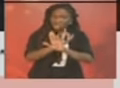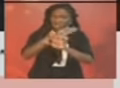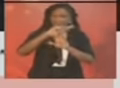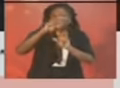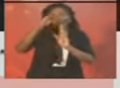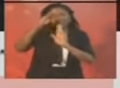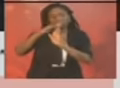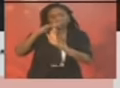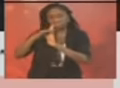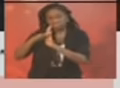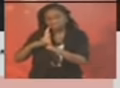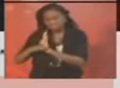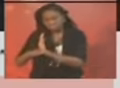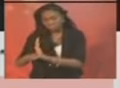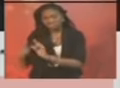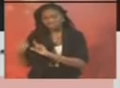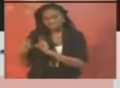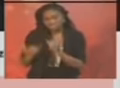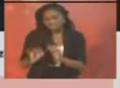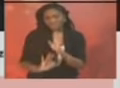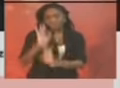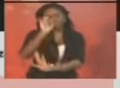at now in February. Next slide.